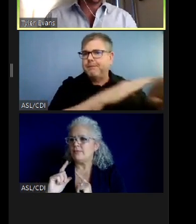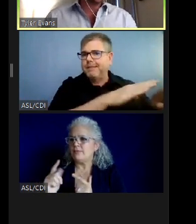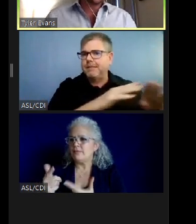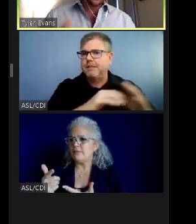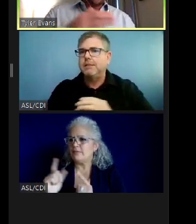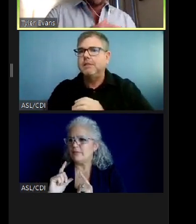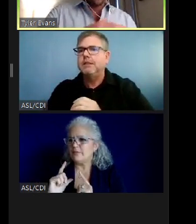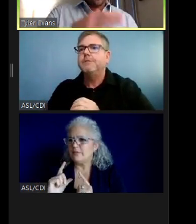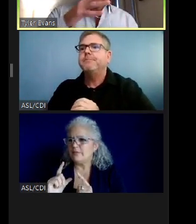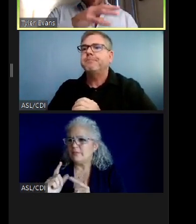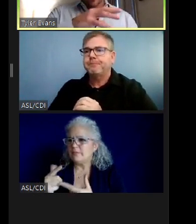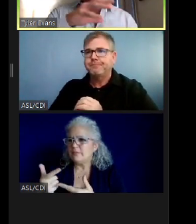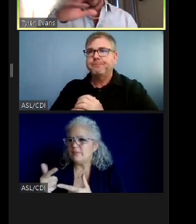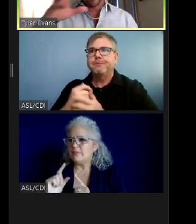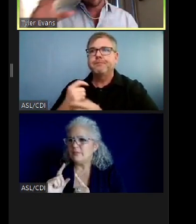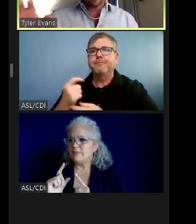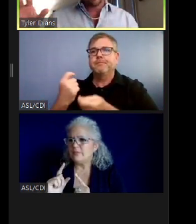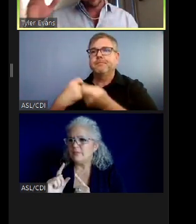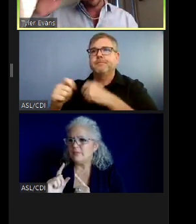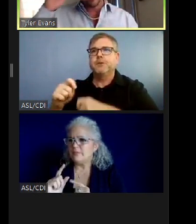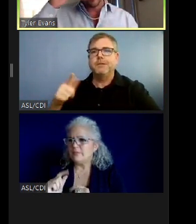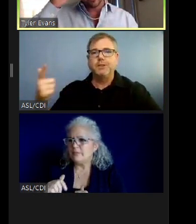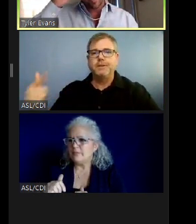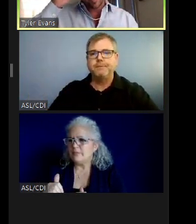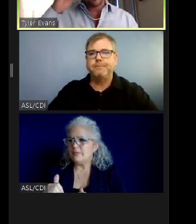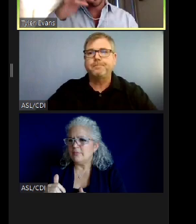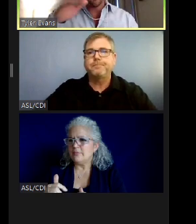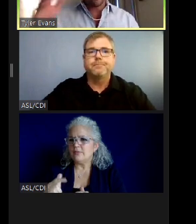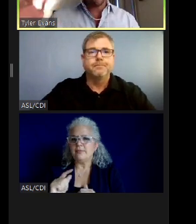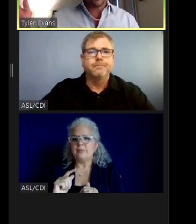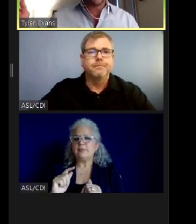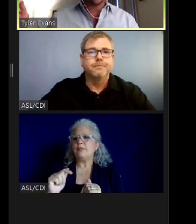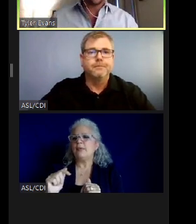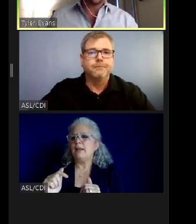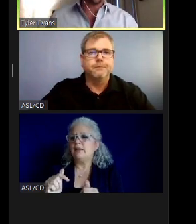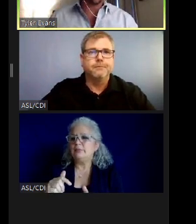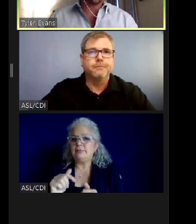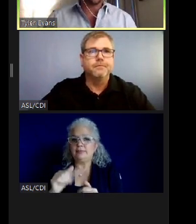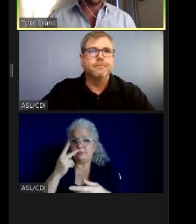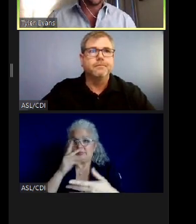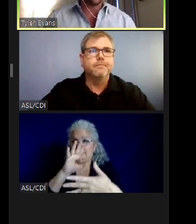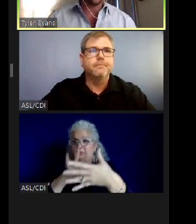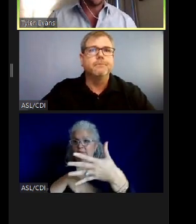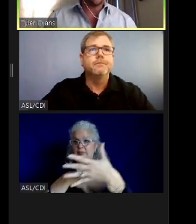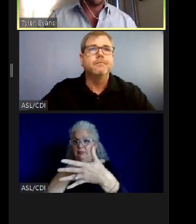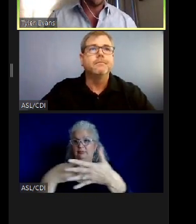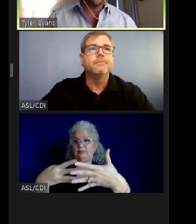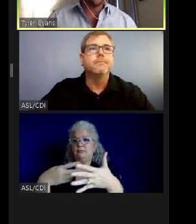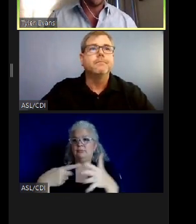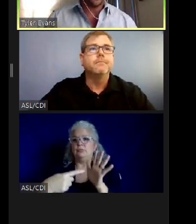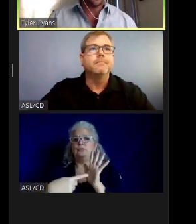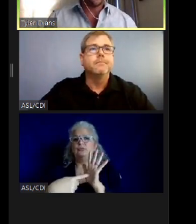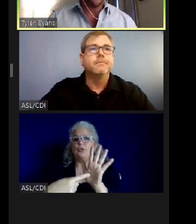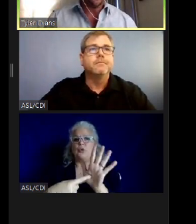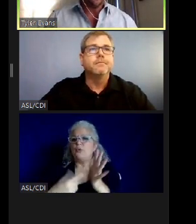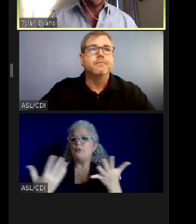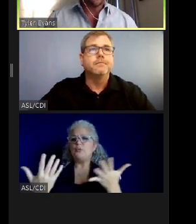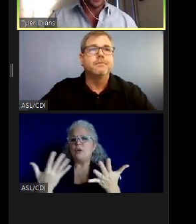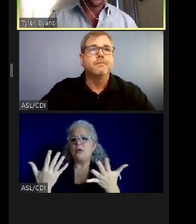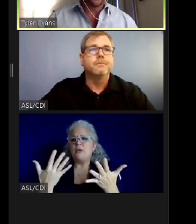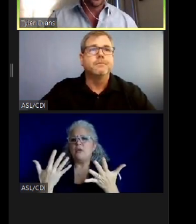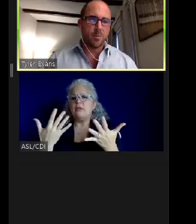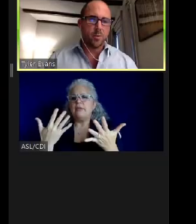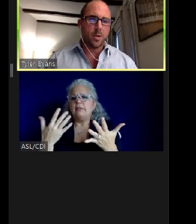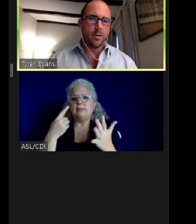And so this just kind of just schematically sort of describes, what does the phased approach look like, from